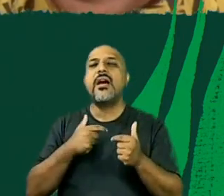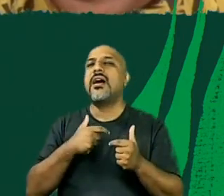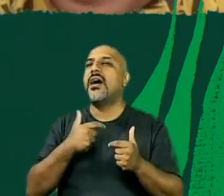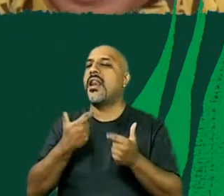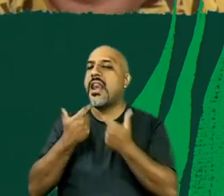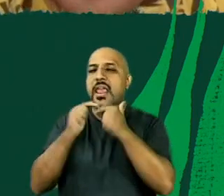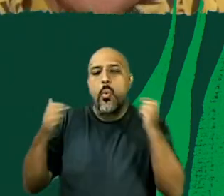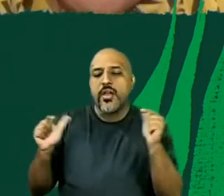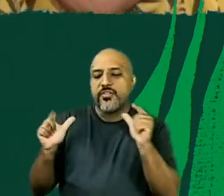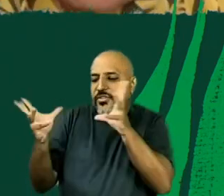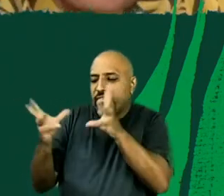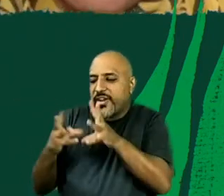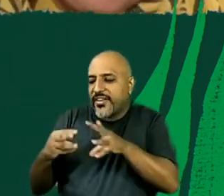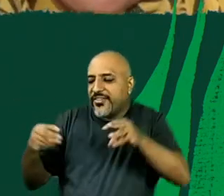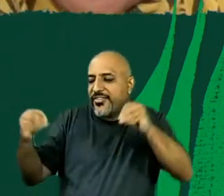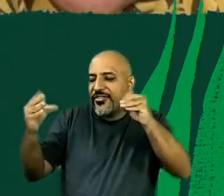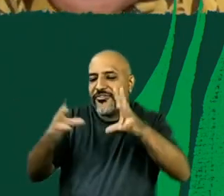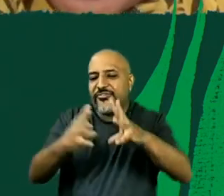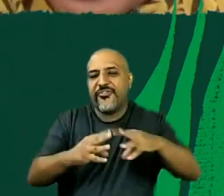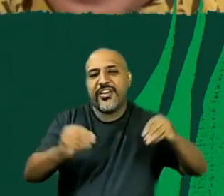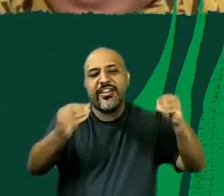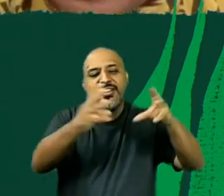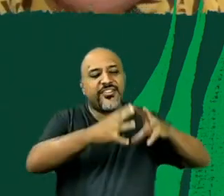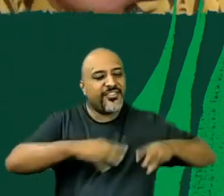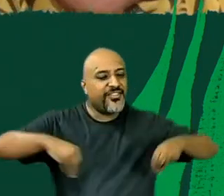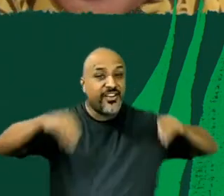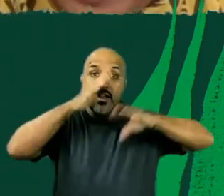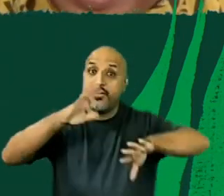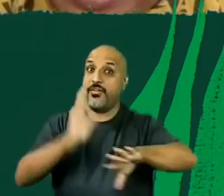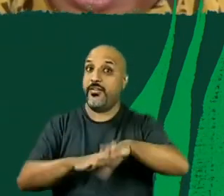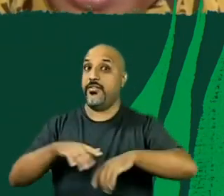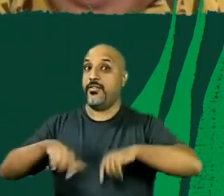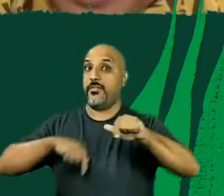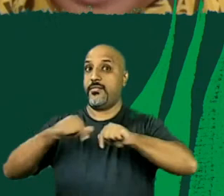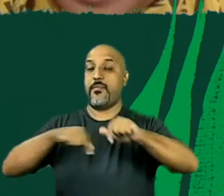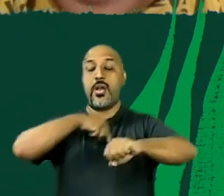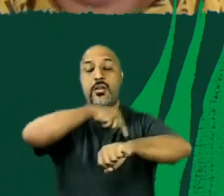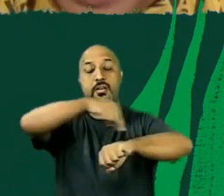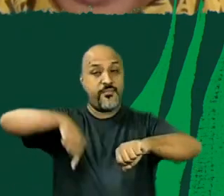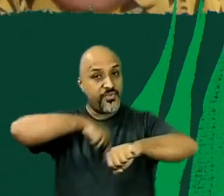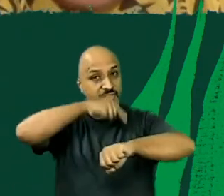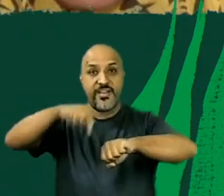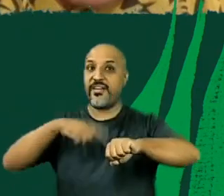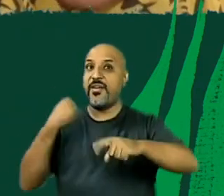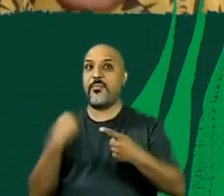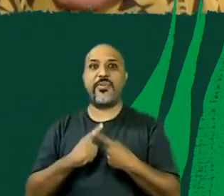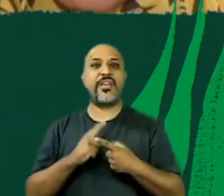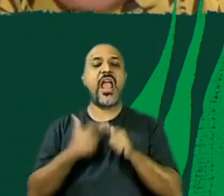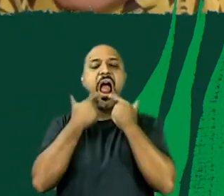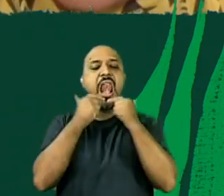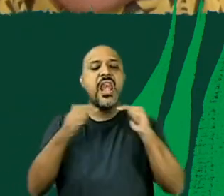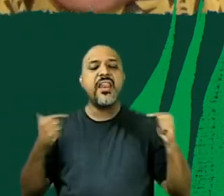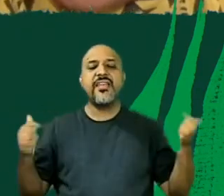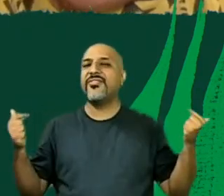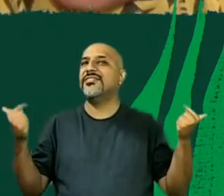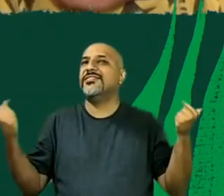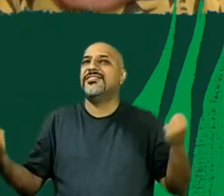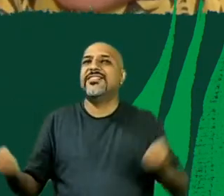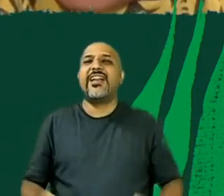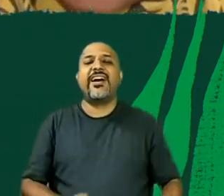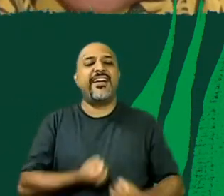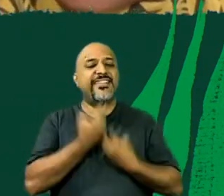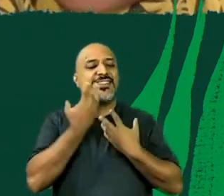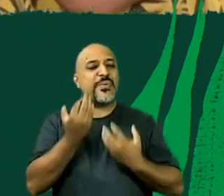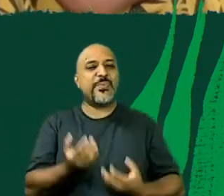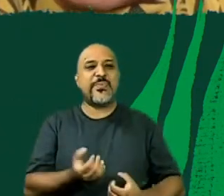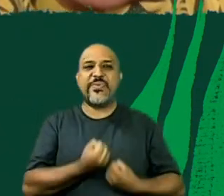important, because the language is distilled into poetry. And it is almost like eating something really